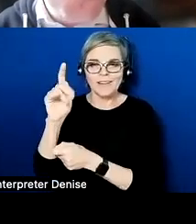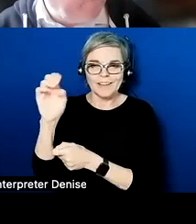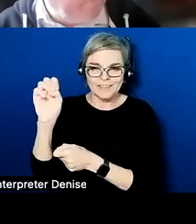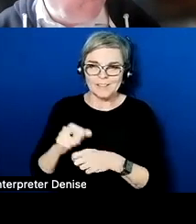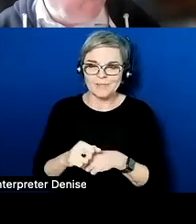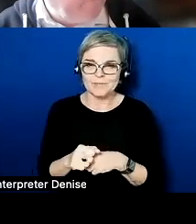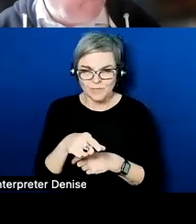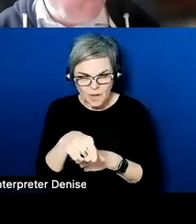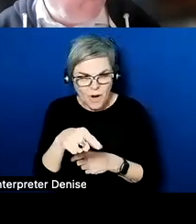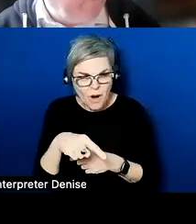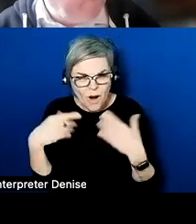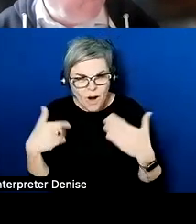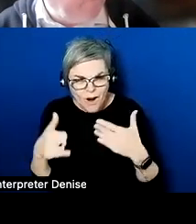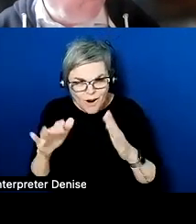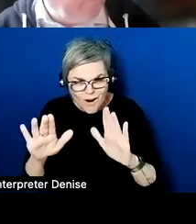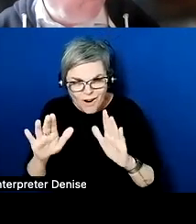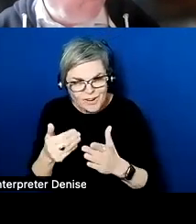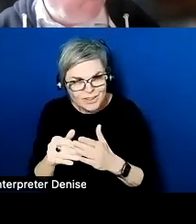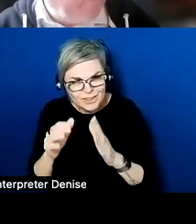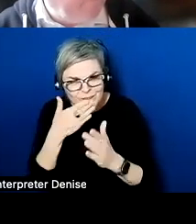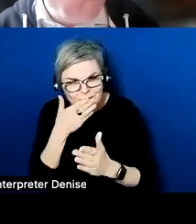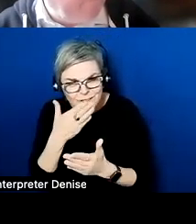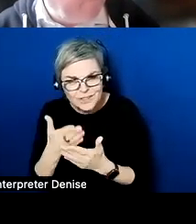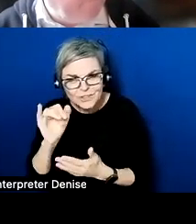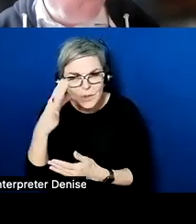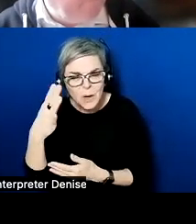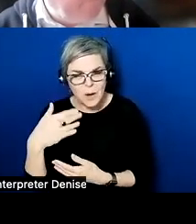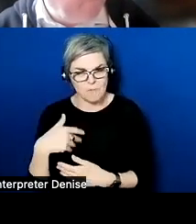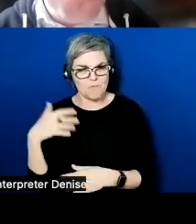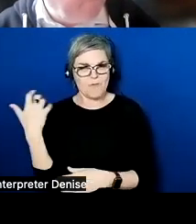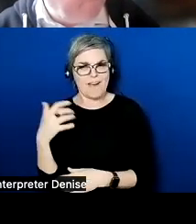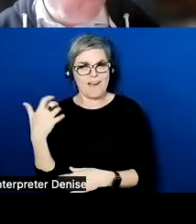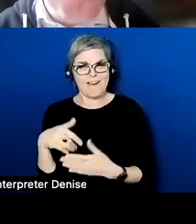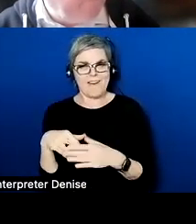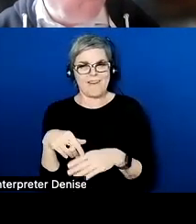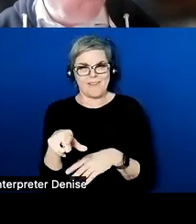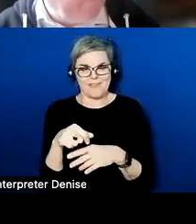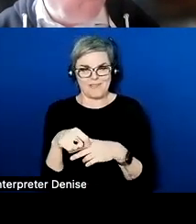Wowee! Look at you!